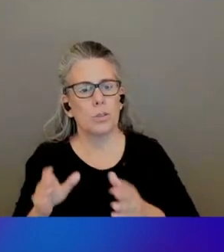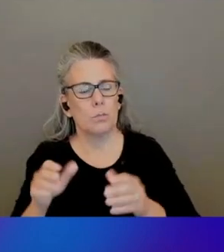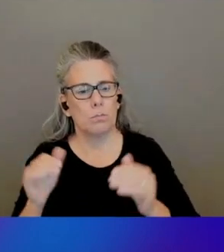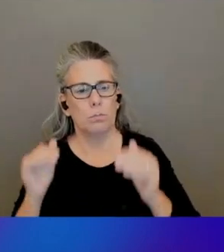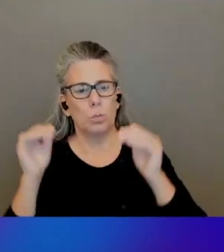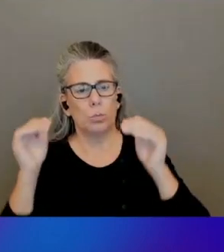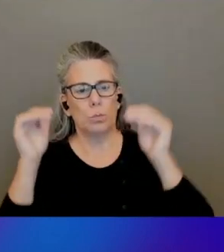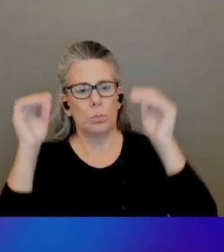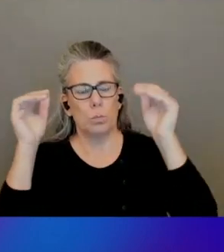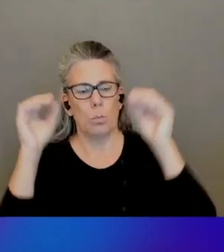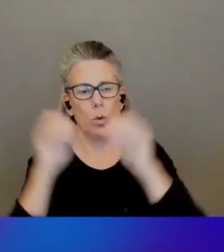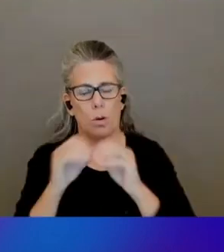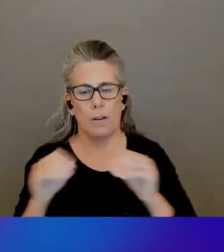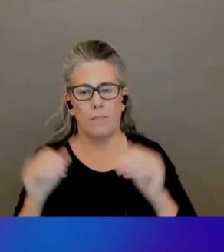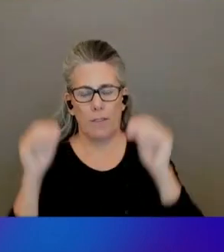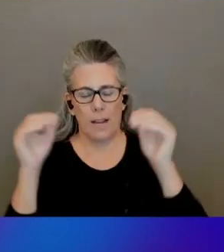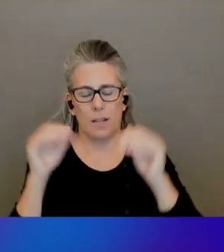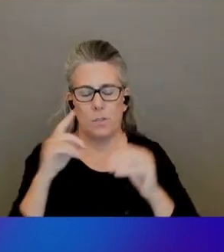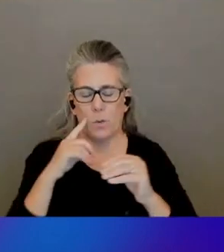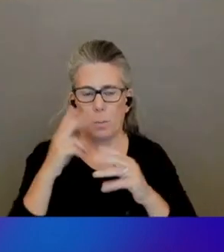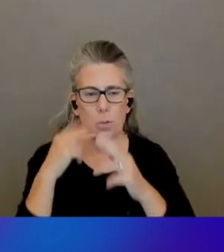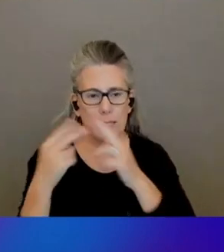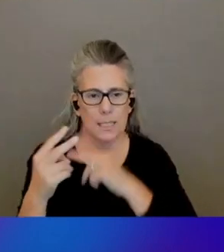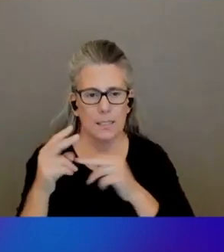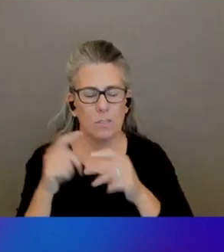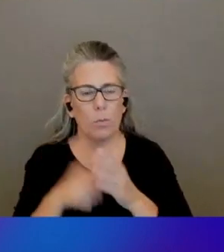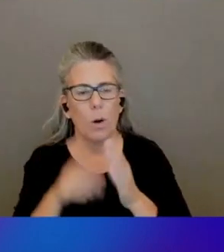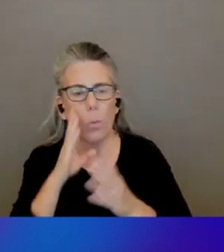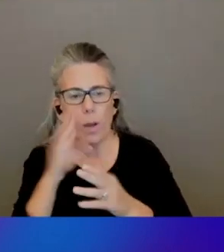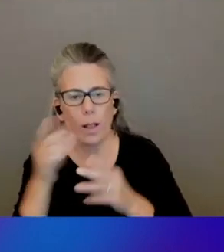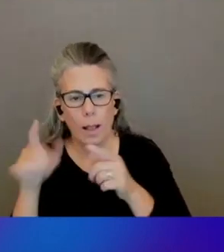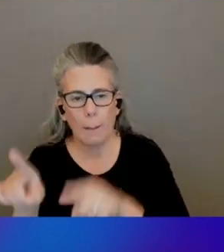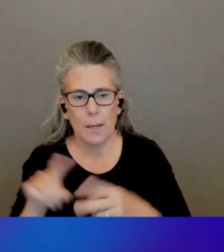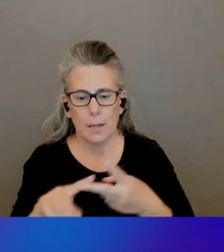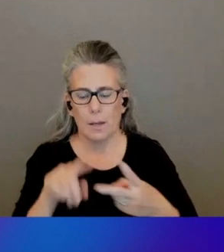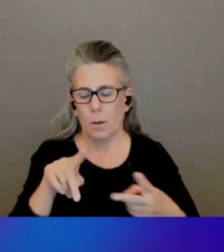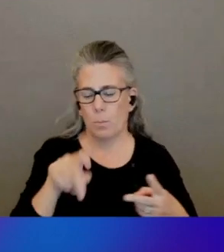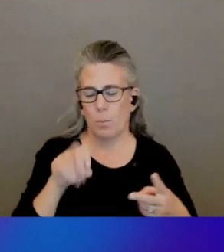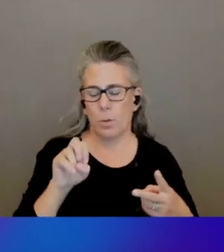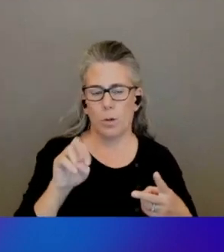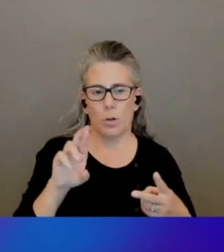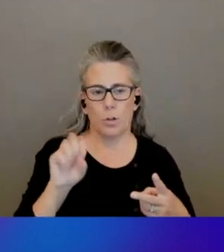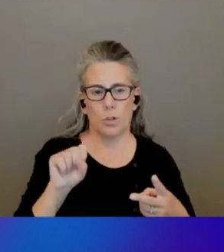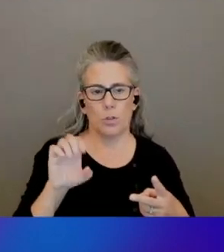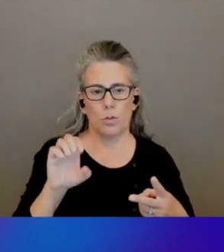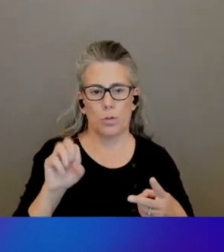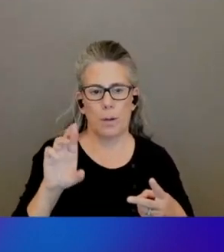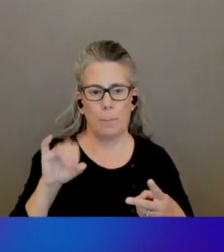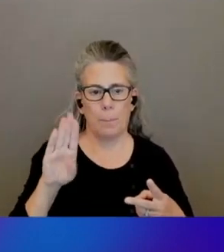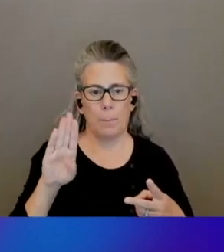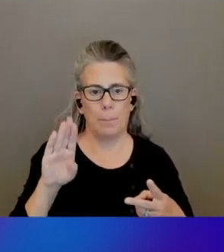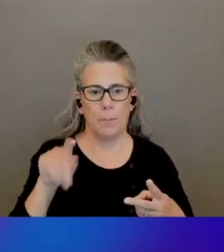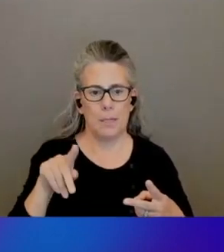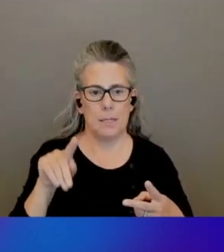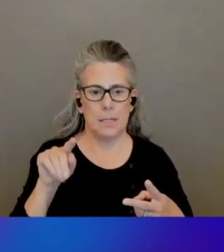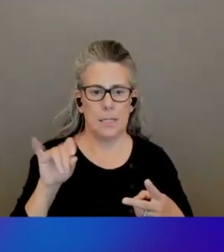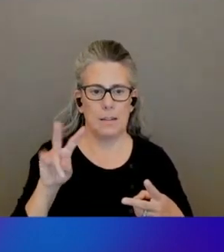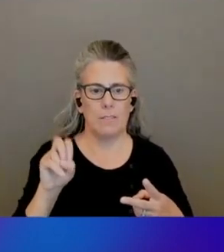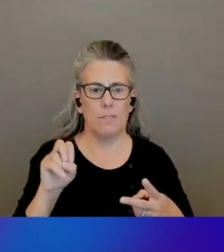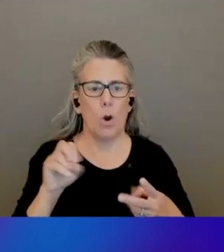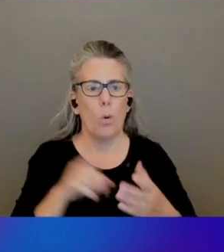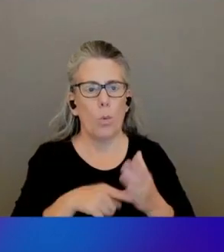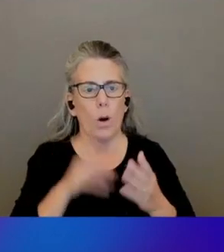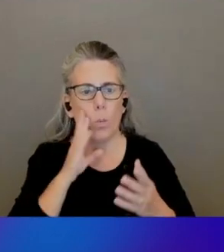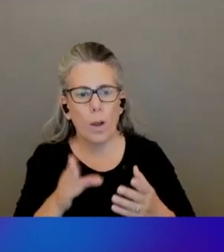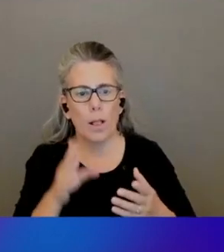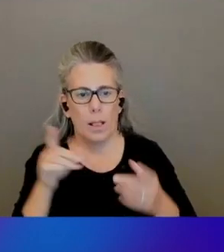then predictive, what will happen, and then even prescriptive of how can I influence what will happen. Wow. So